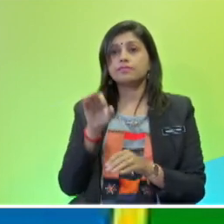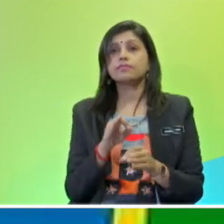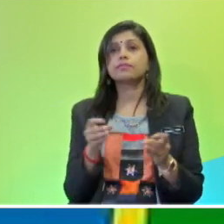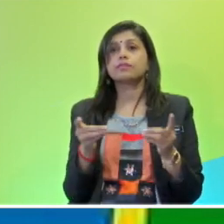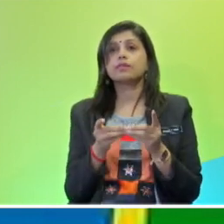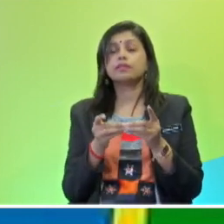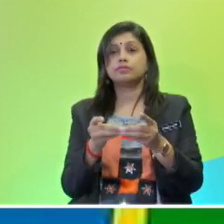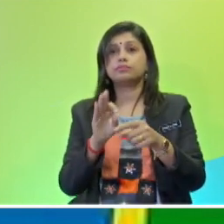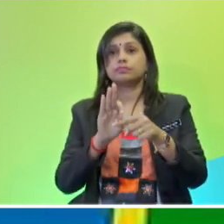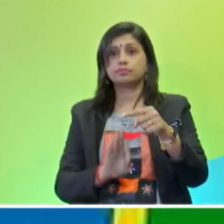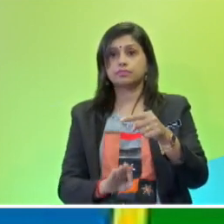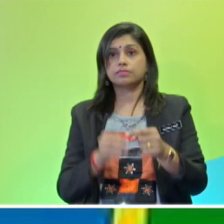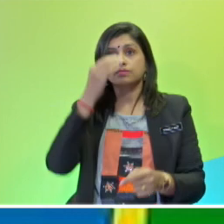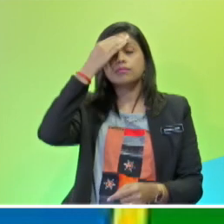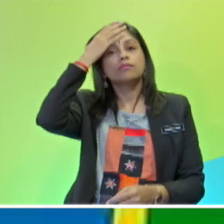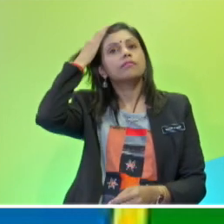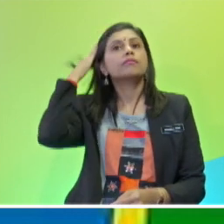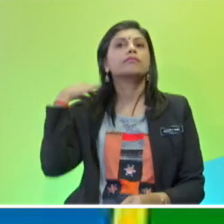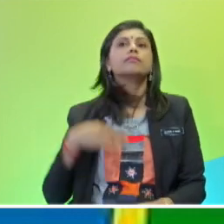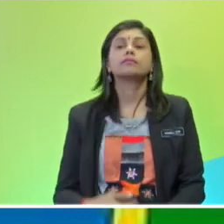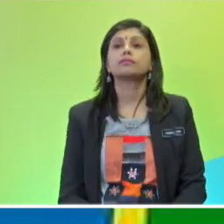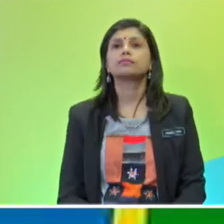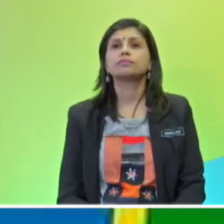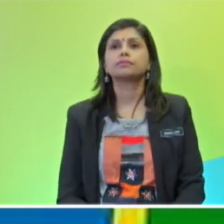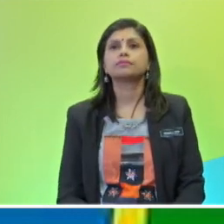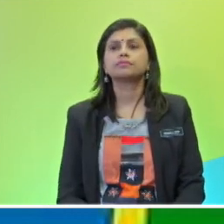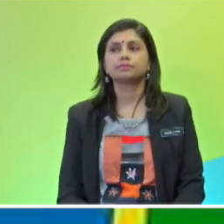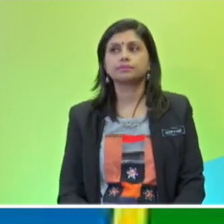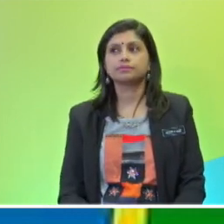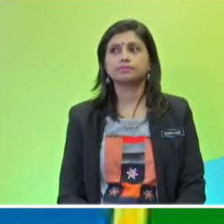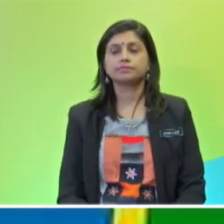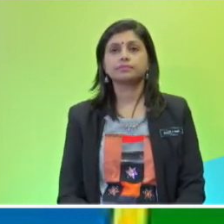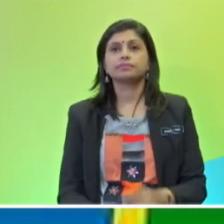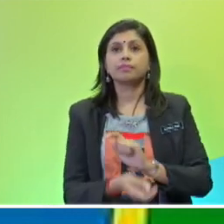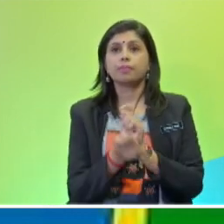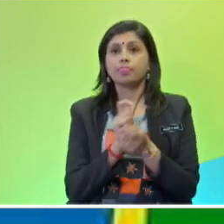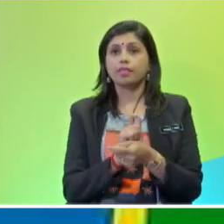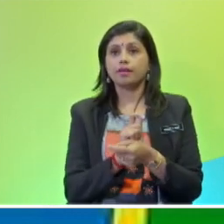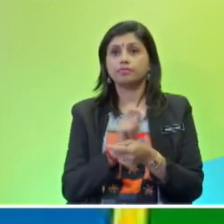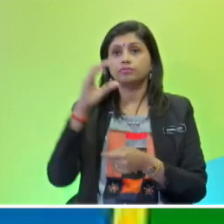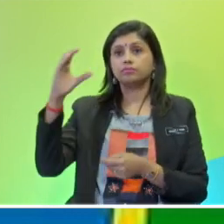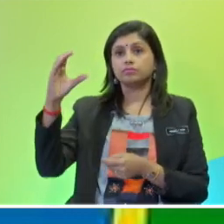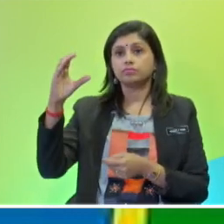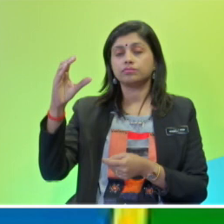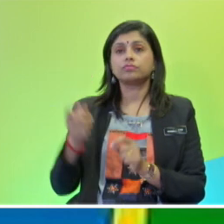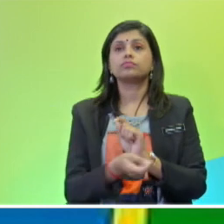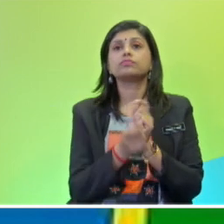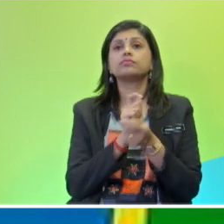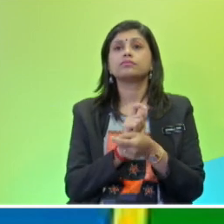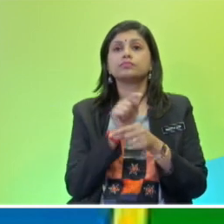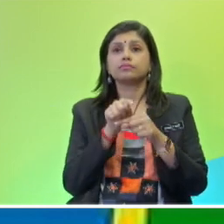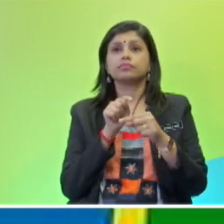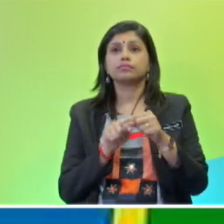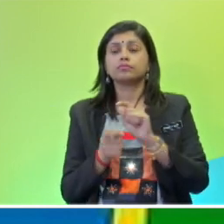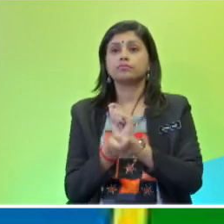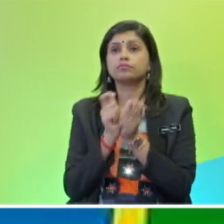symbol. to multiplication, Yes. and then we do the flip. flip. So K, C, F. Right. So